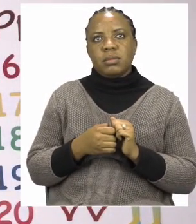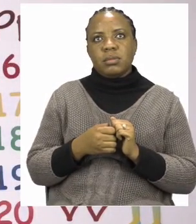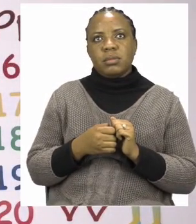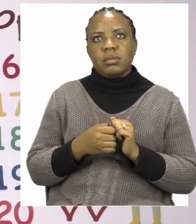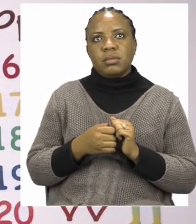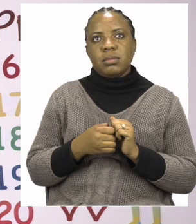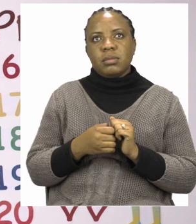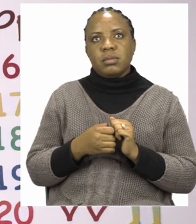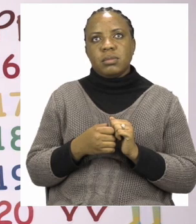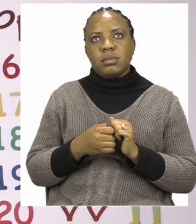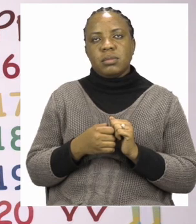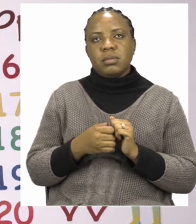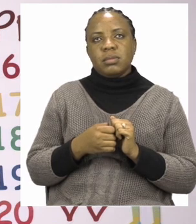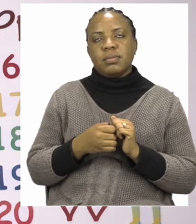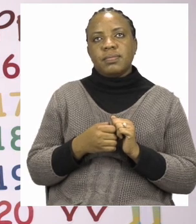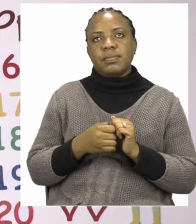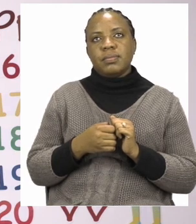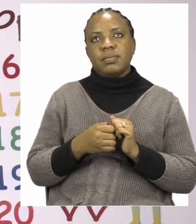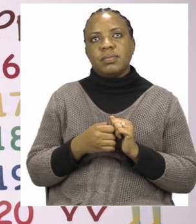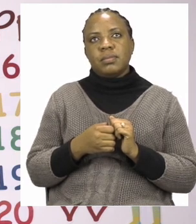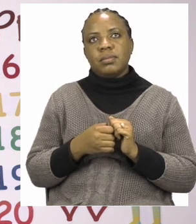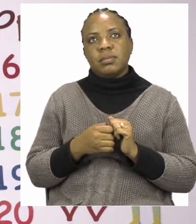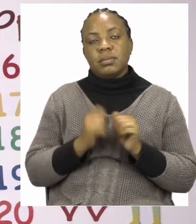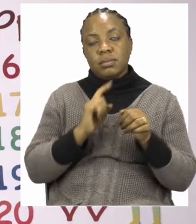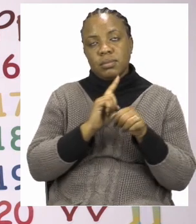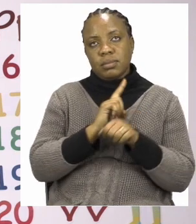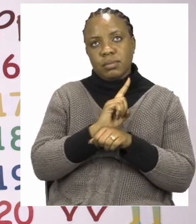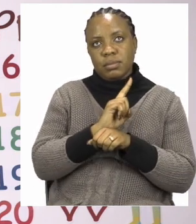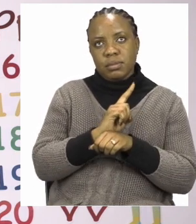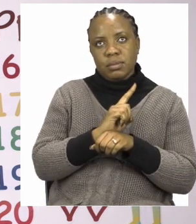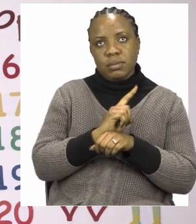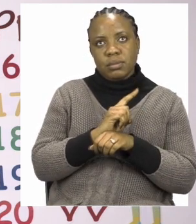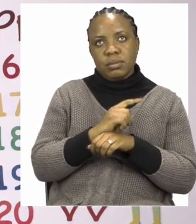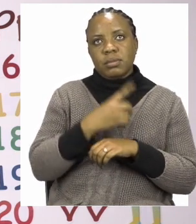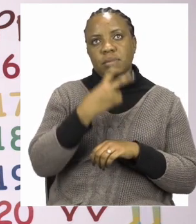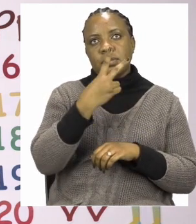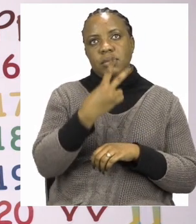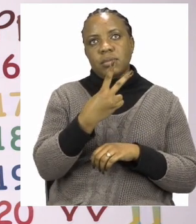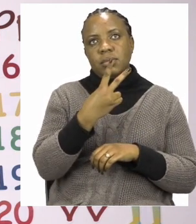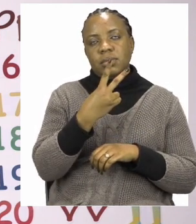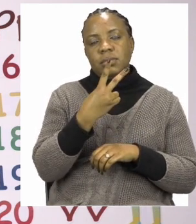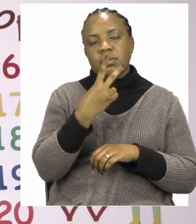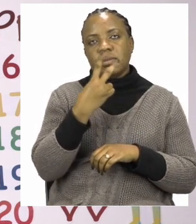the second example that we have there. The first one says